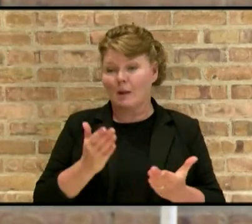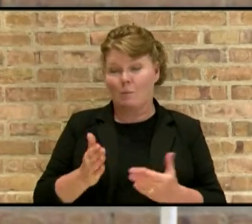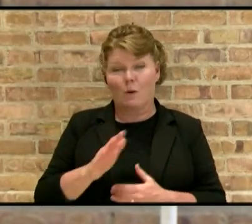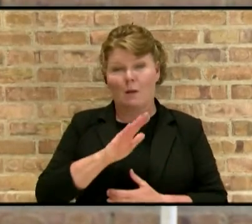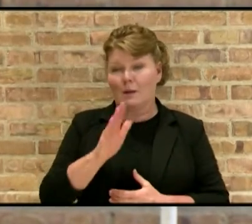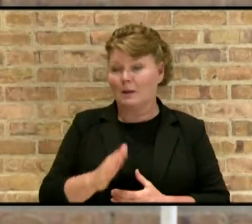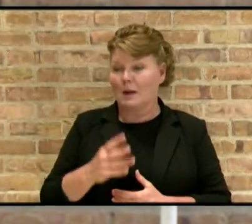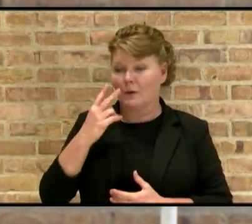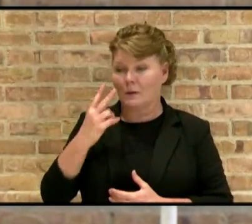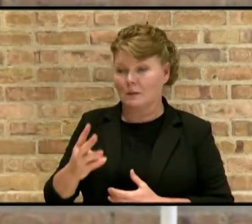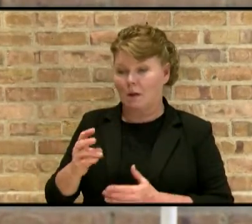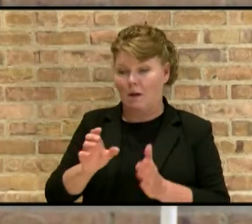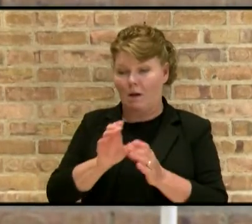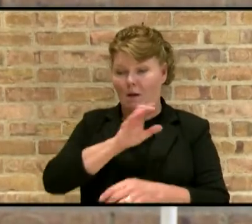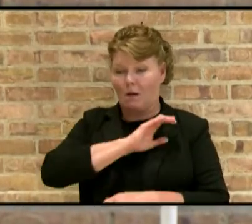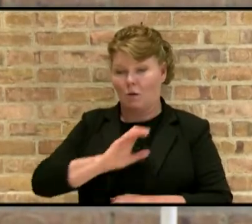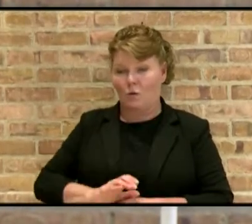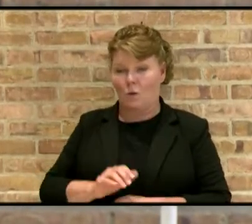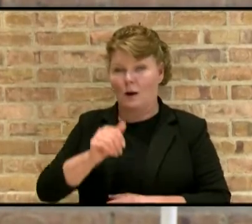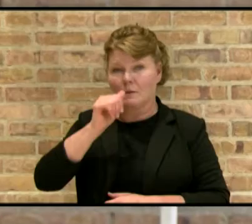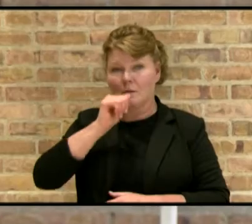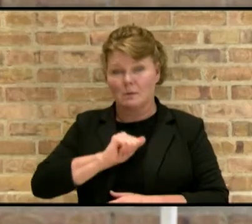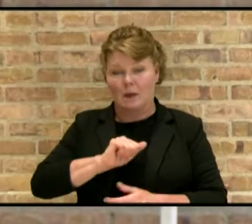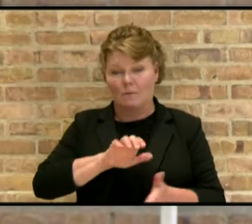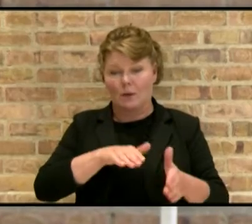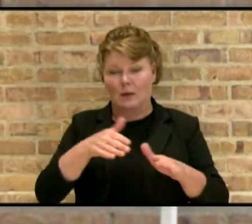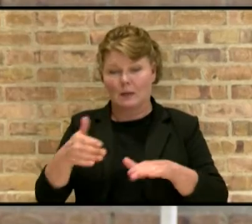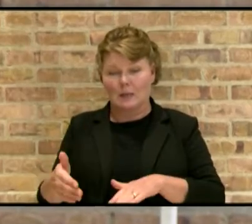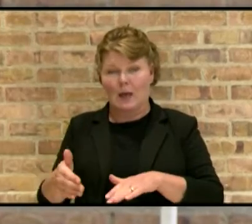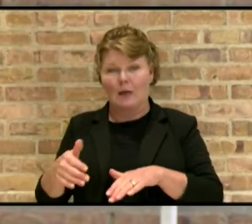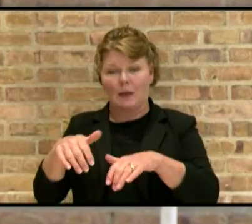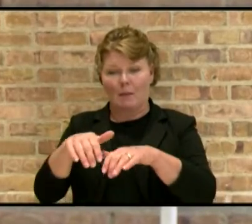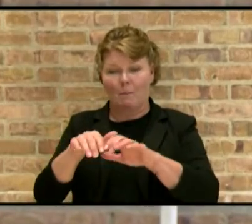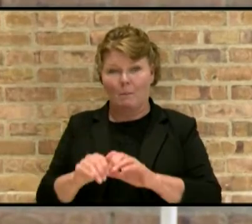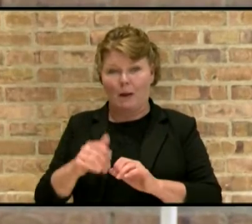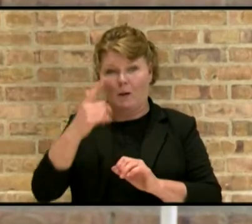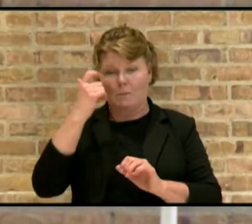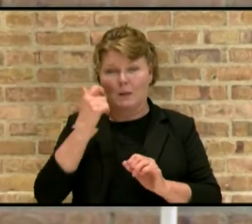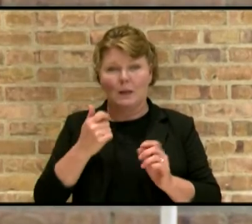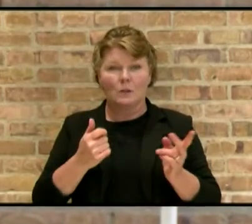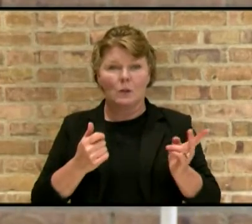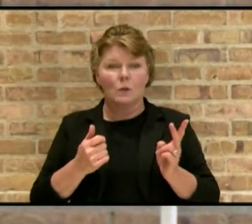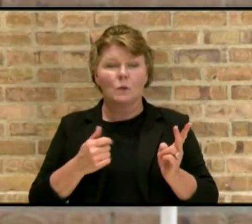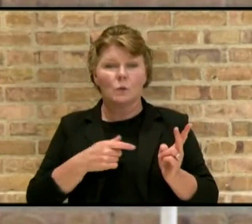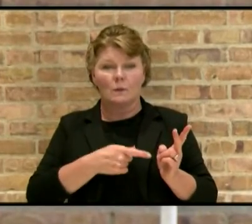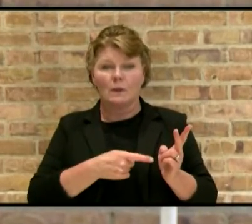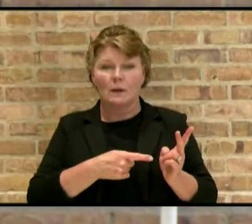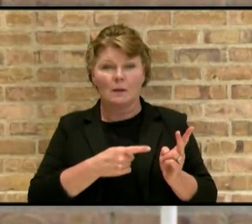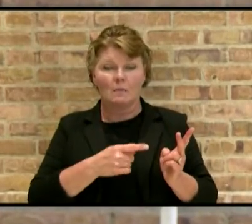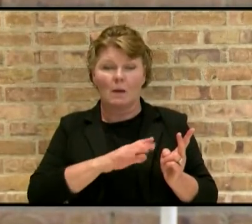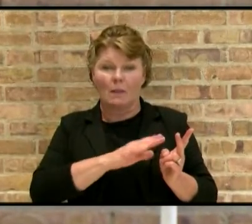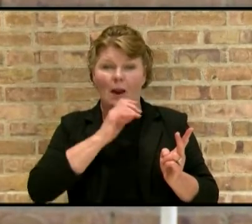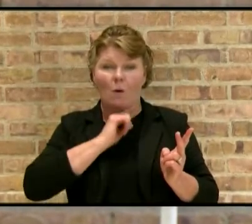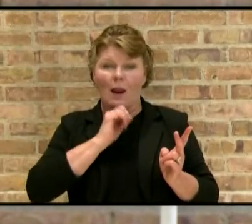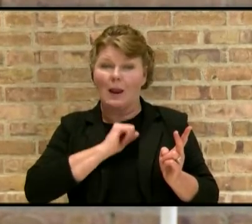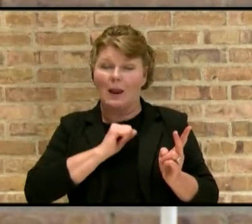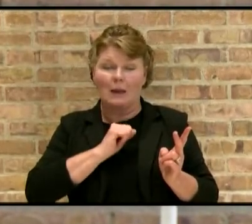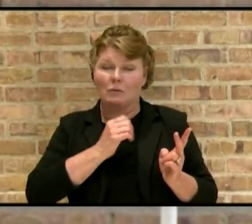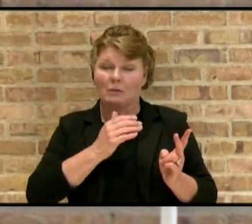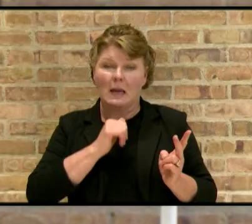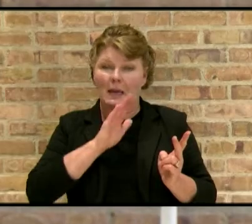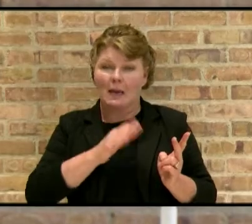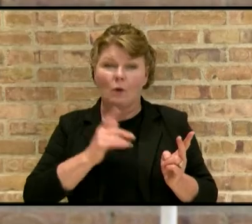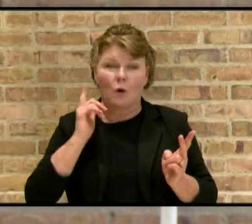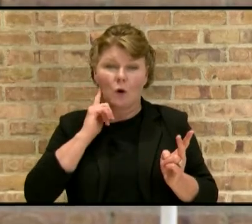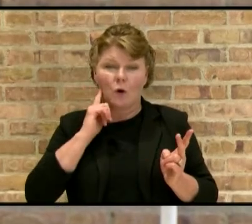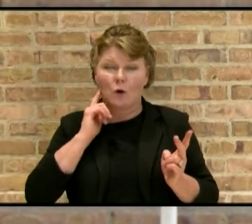suffering, death, and burial. It's clear because at their age, they didn't hear that great news that he rose gloriously